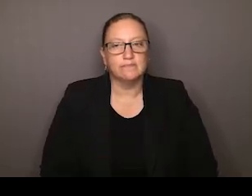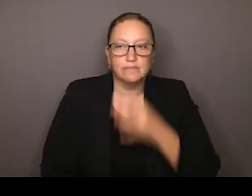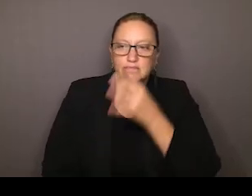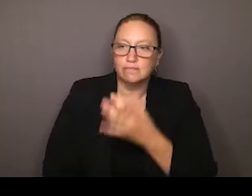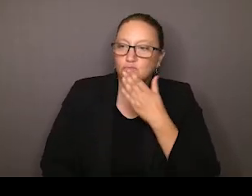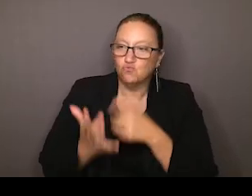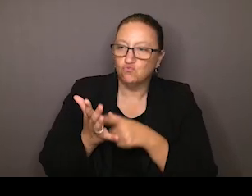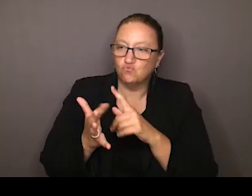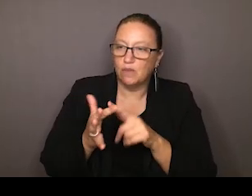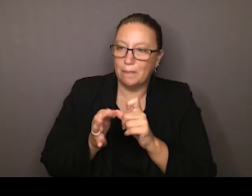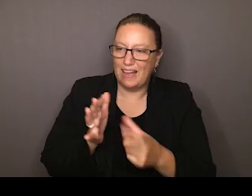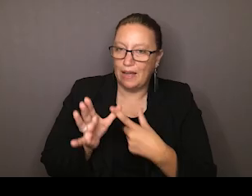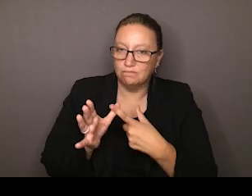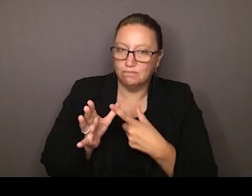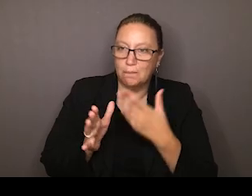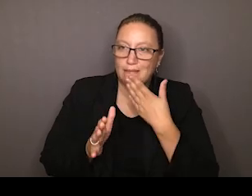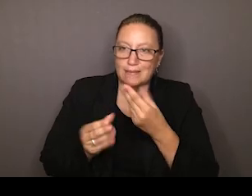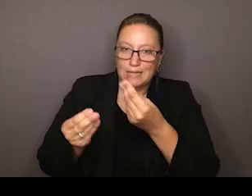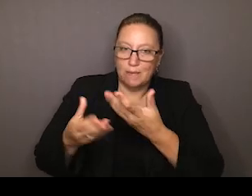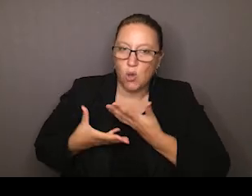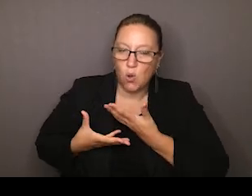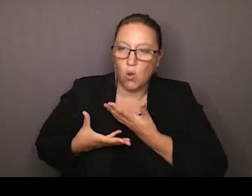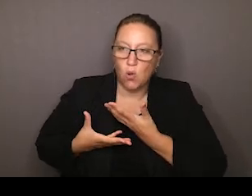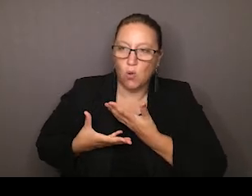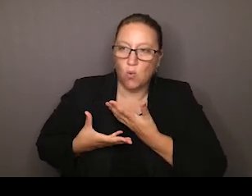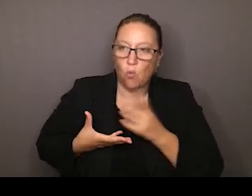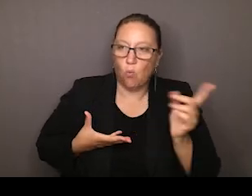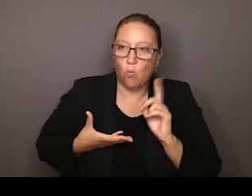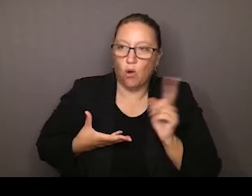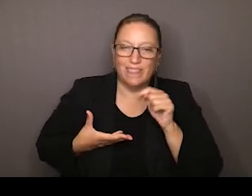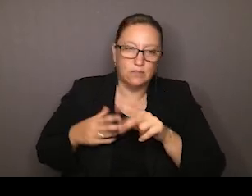Rebecca, will you please do the honors of saying what does this